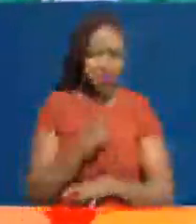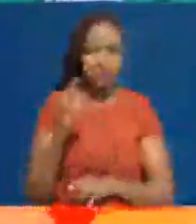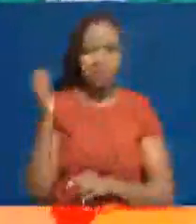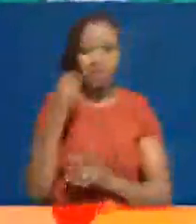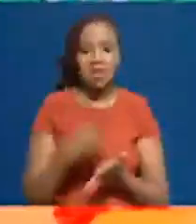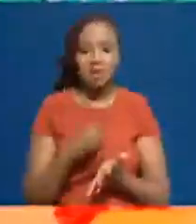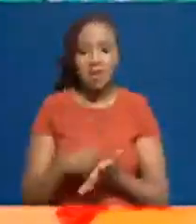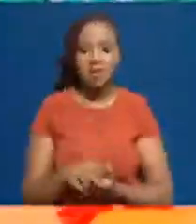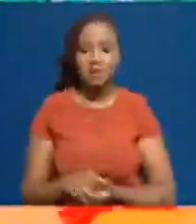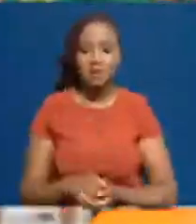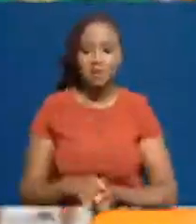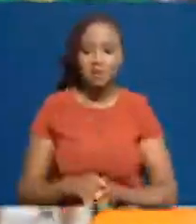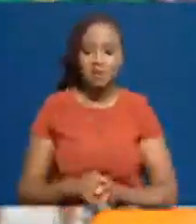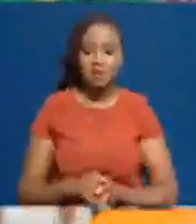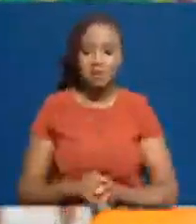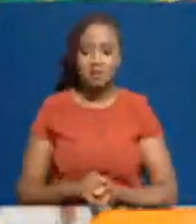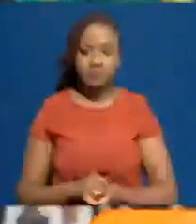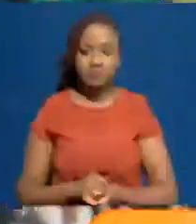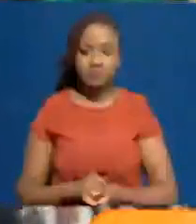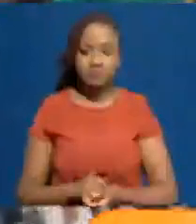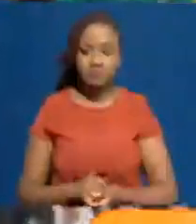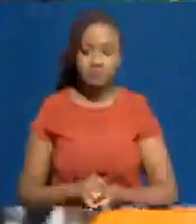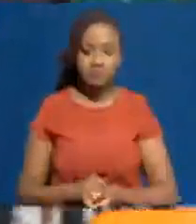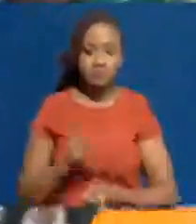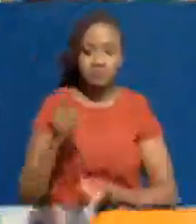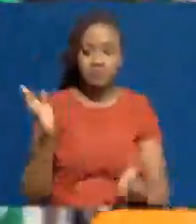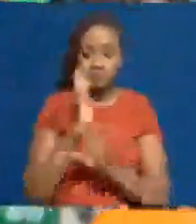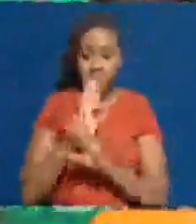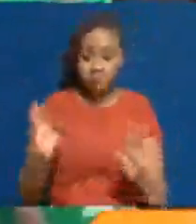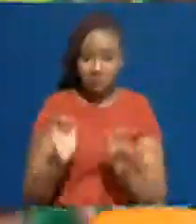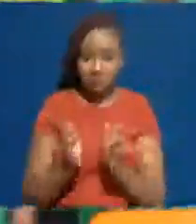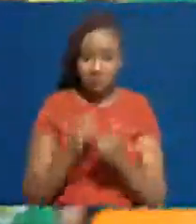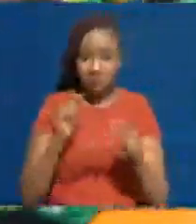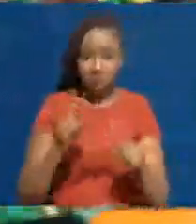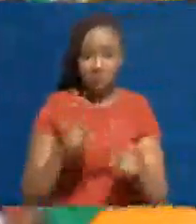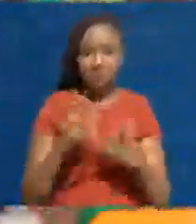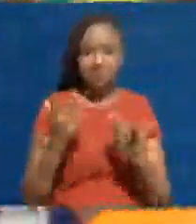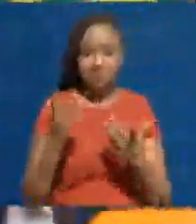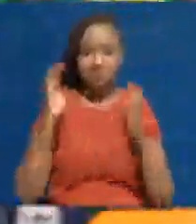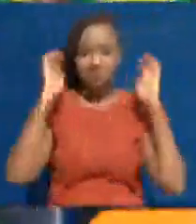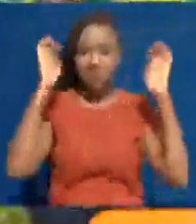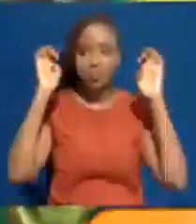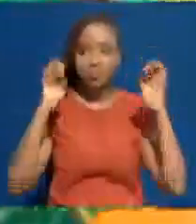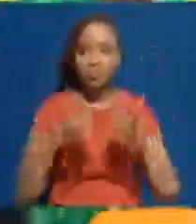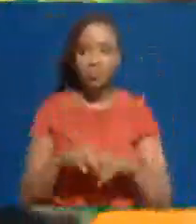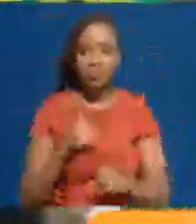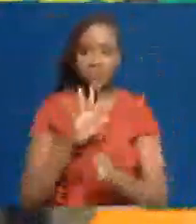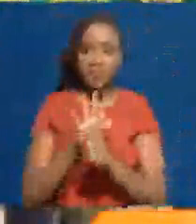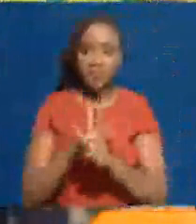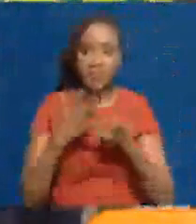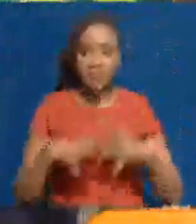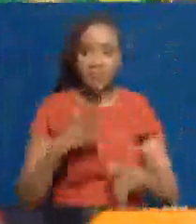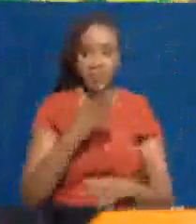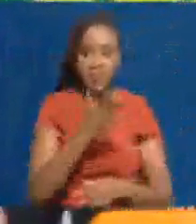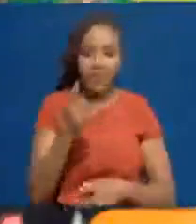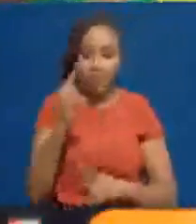shillings. The 2023 Great Ethiopian Run came to a close here at the capital of Addis Ababa in Ethiopia, with thousands of participants who